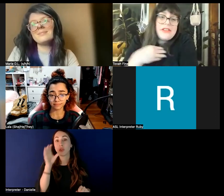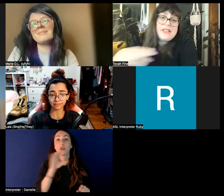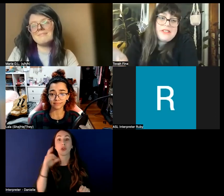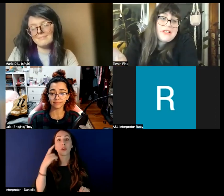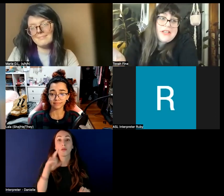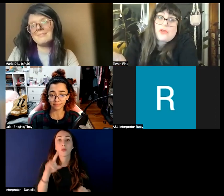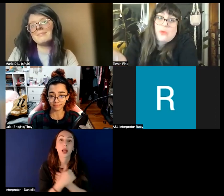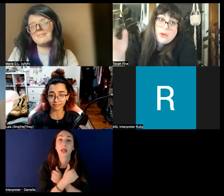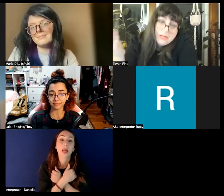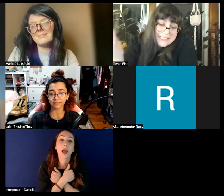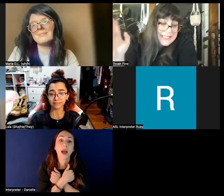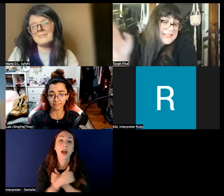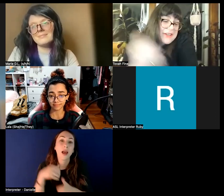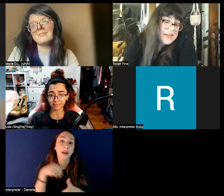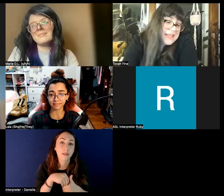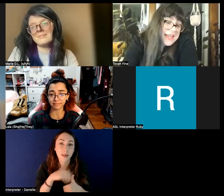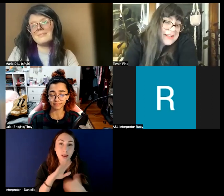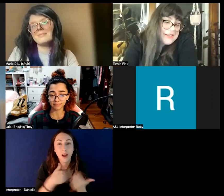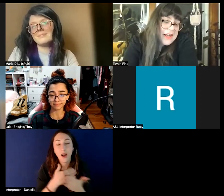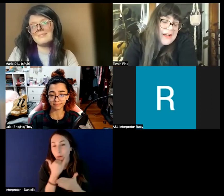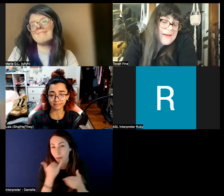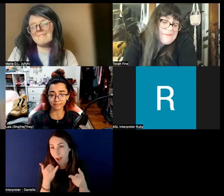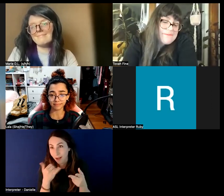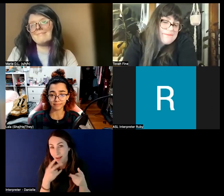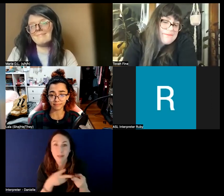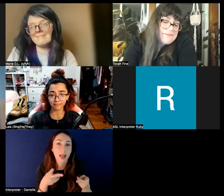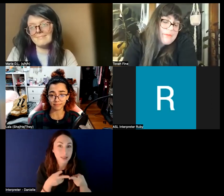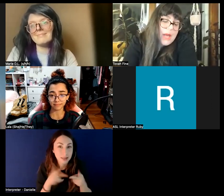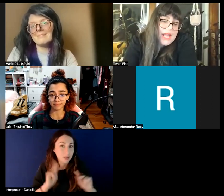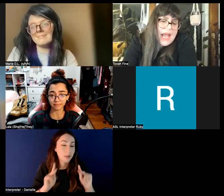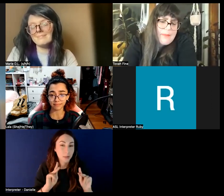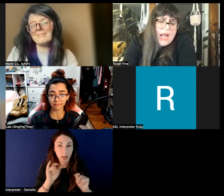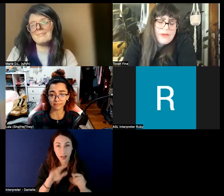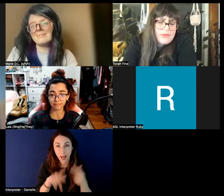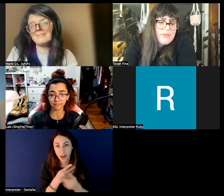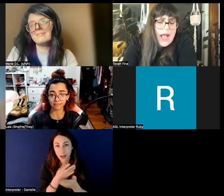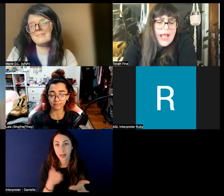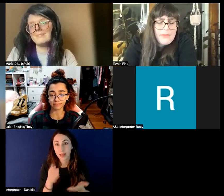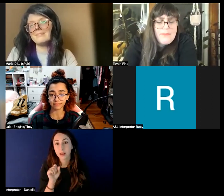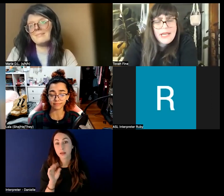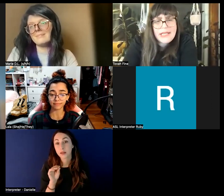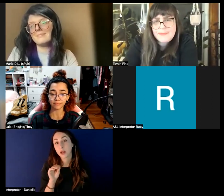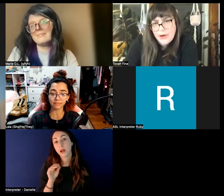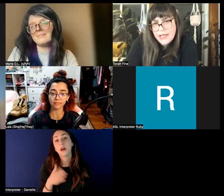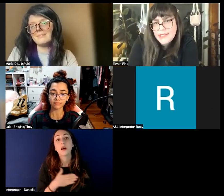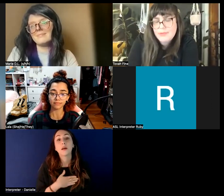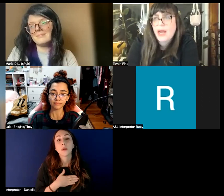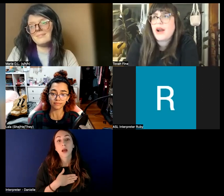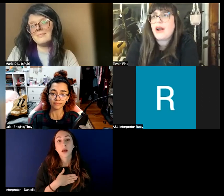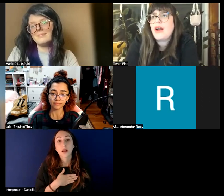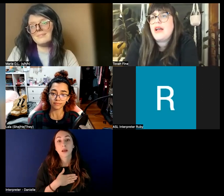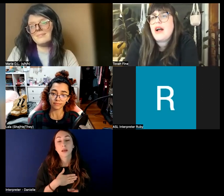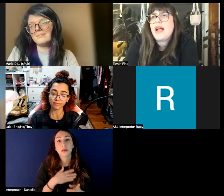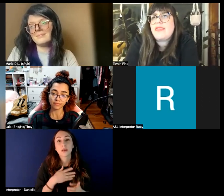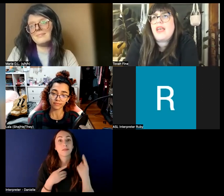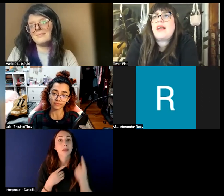the wrong places kind of thing. But yeah, my main experience